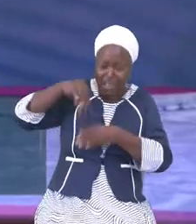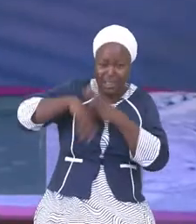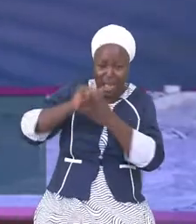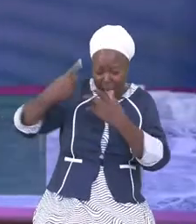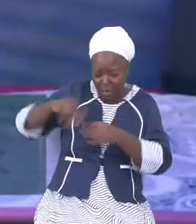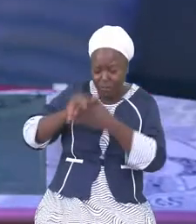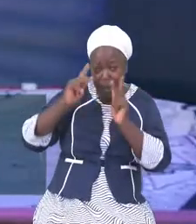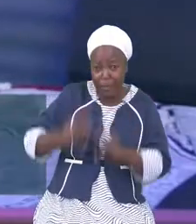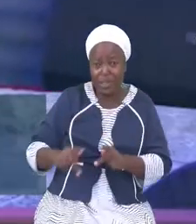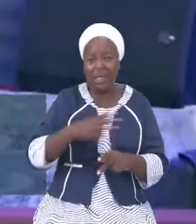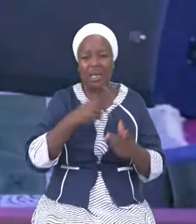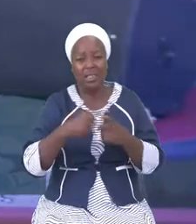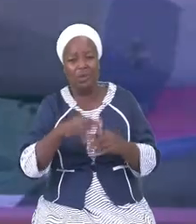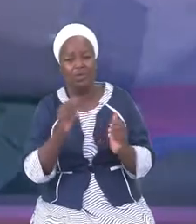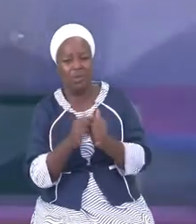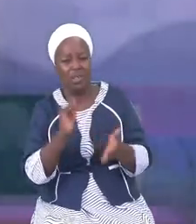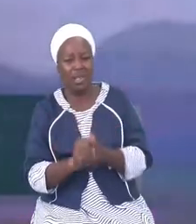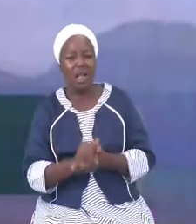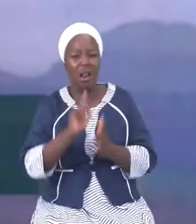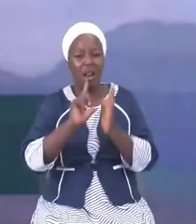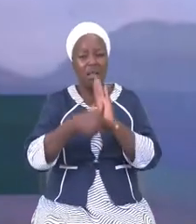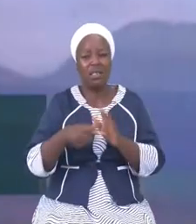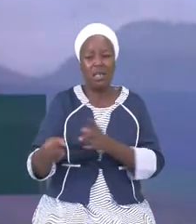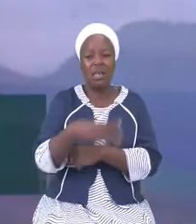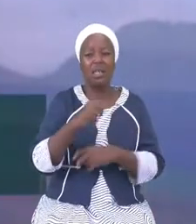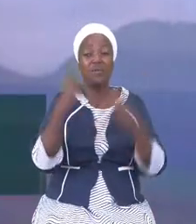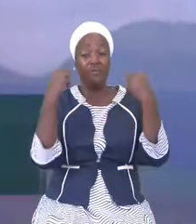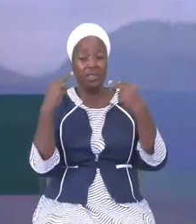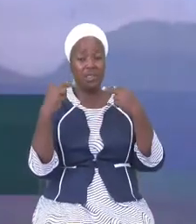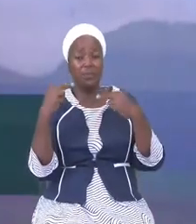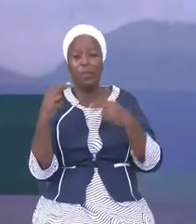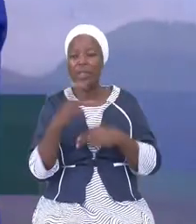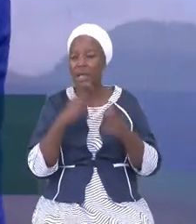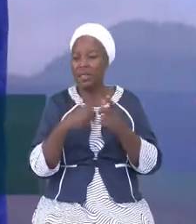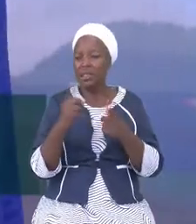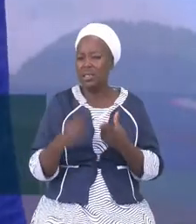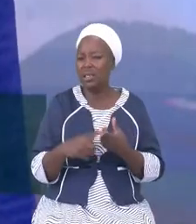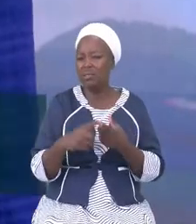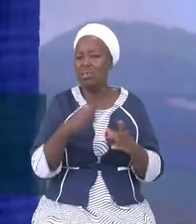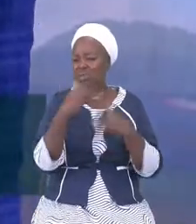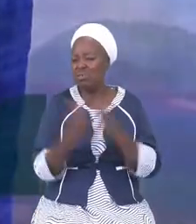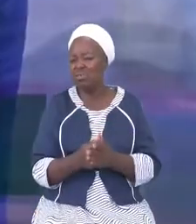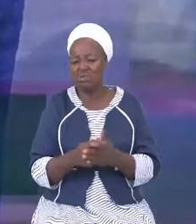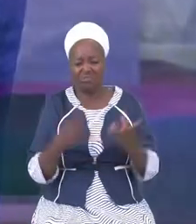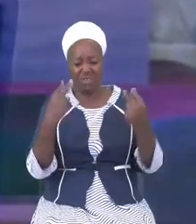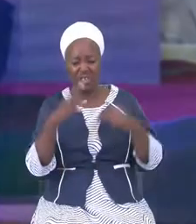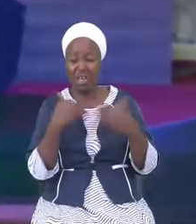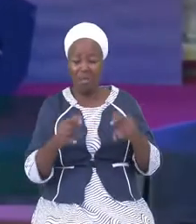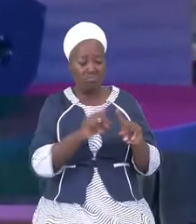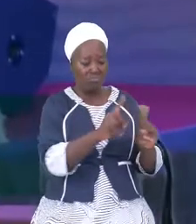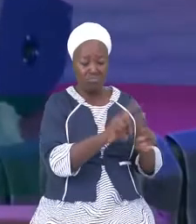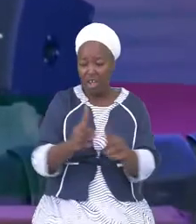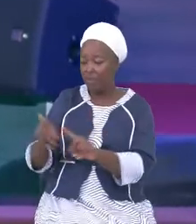with latter-day vanities. Now, the vanities are different one from the other. There's somebody that wants to travel all